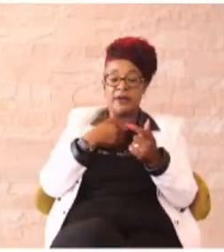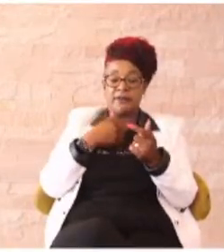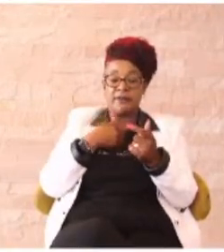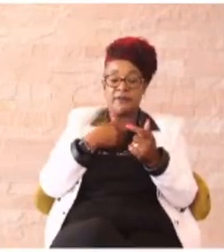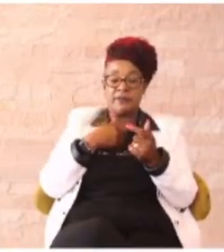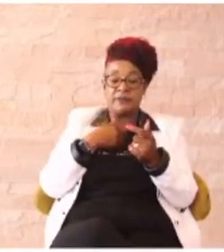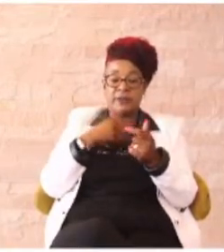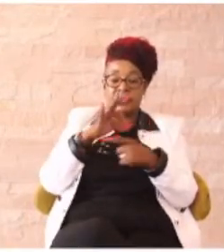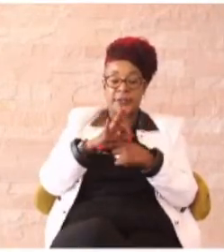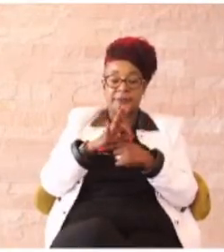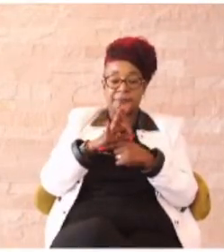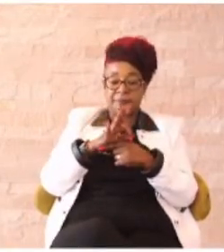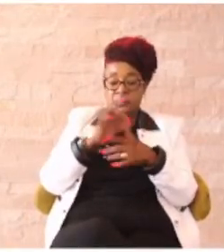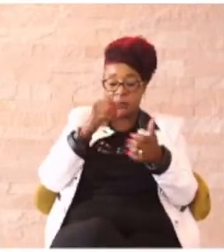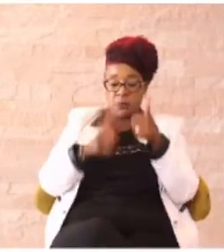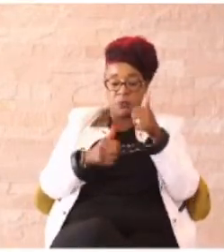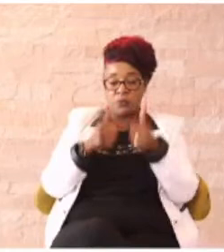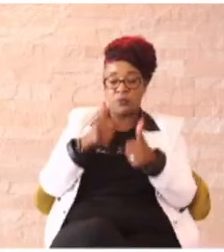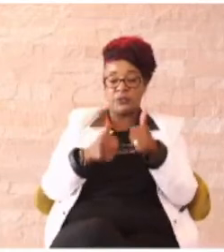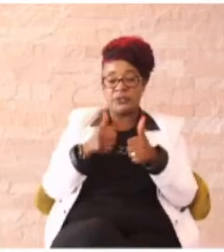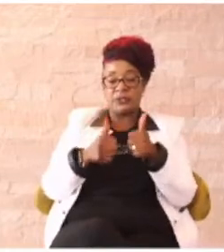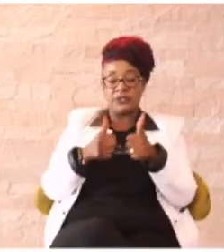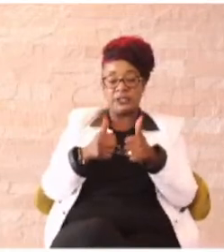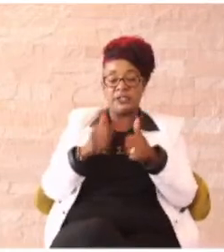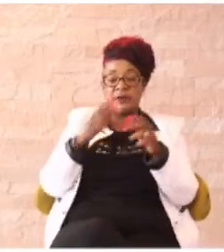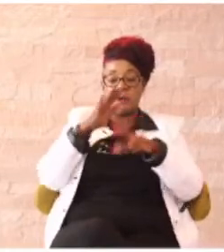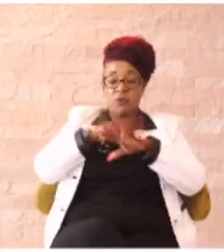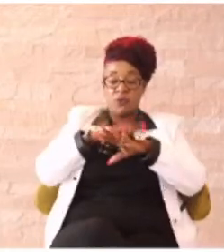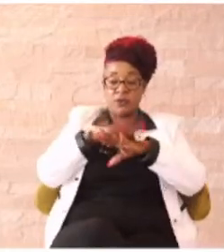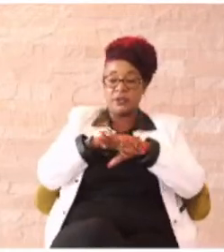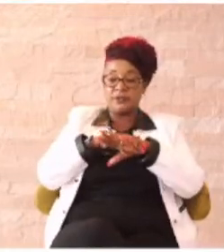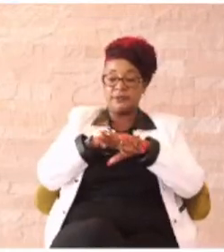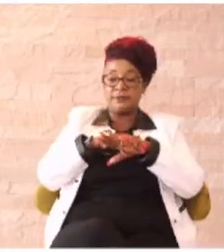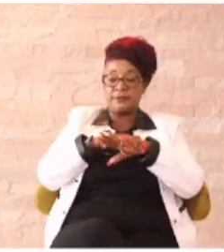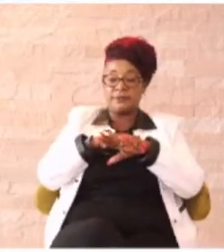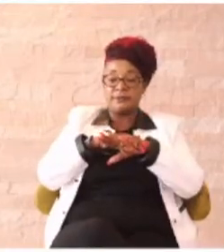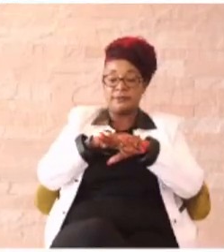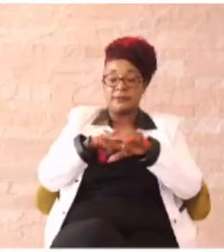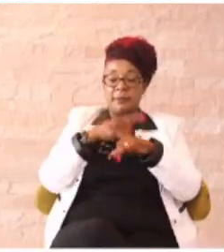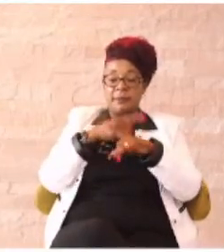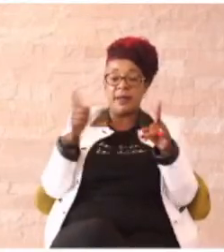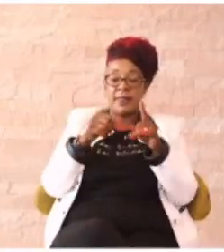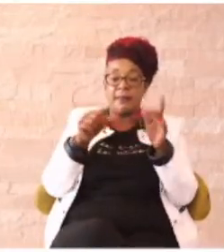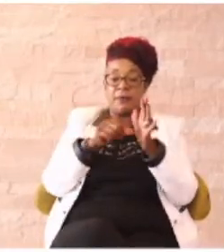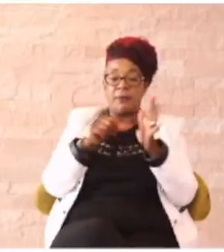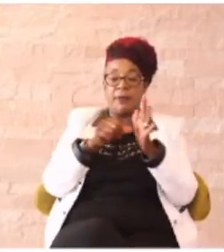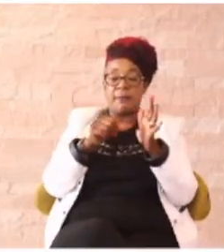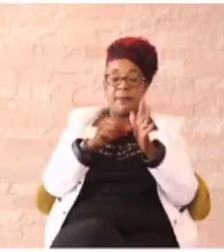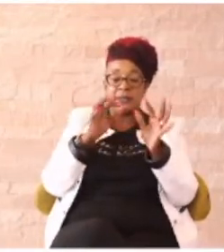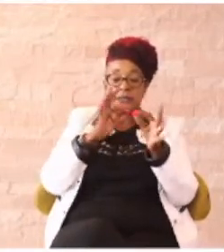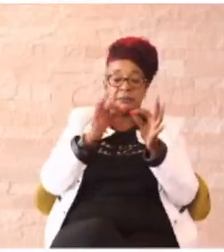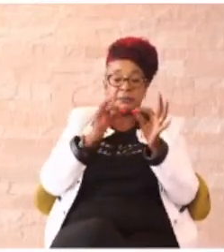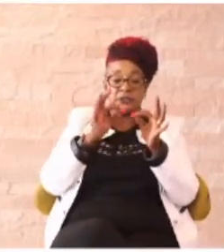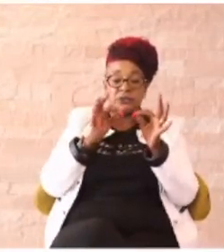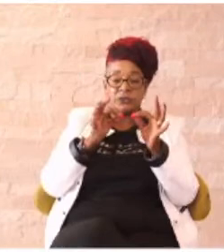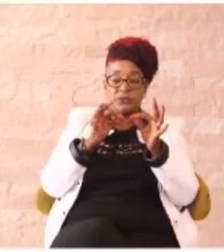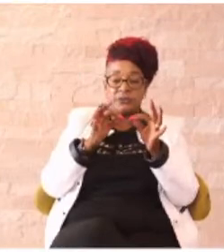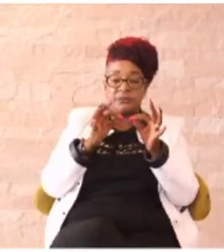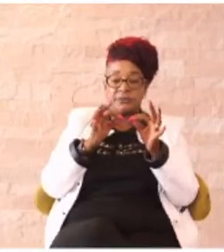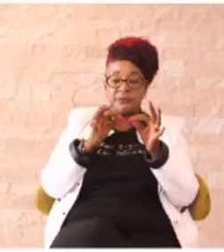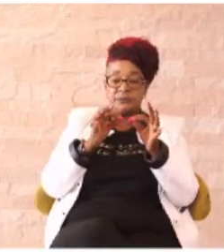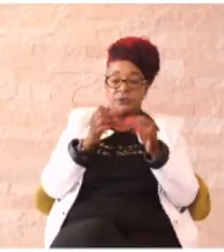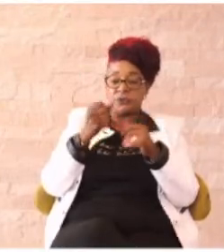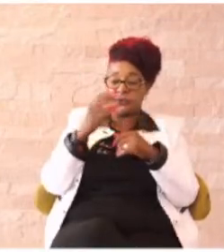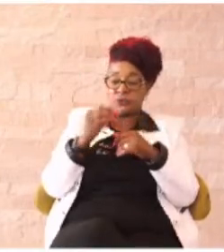law, which is active and which is very good, but the problem is with interpretation. So we